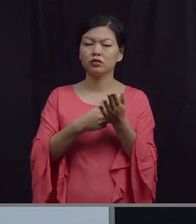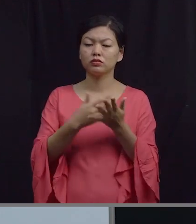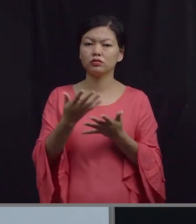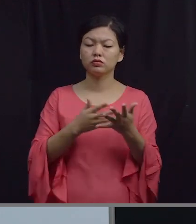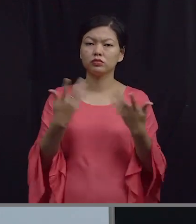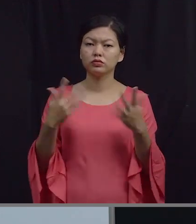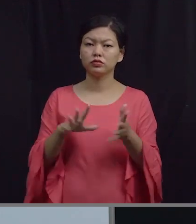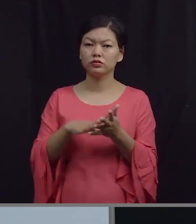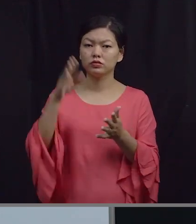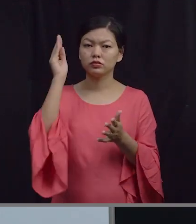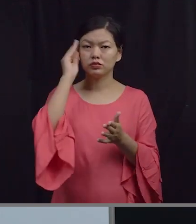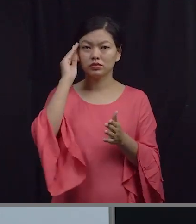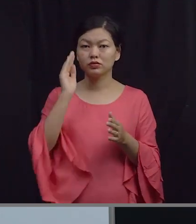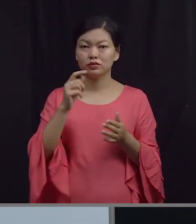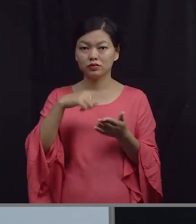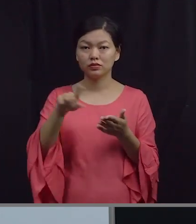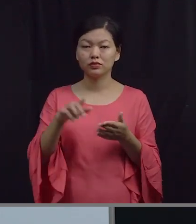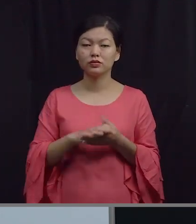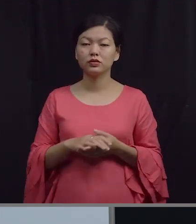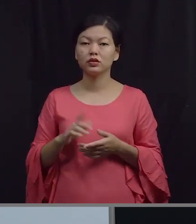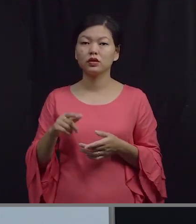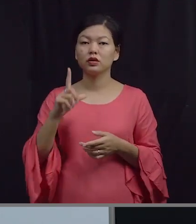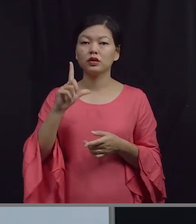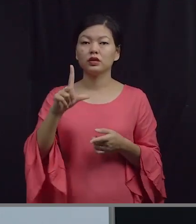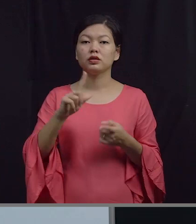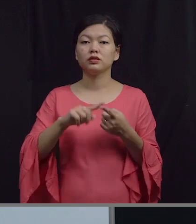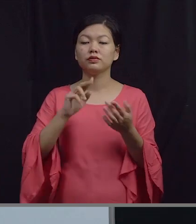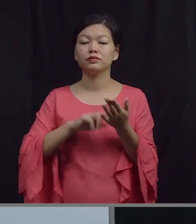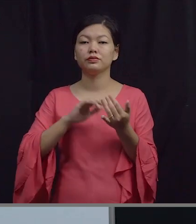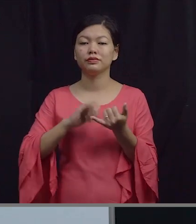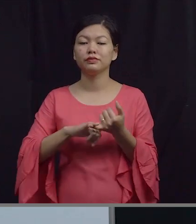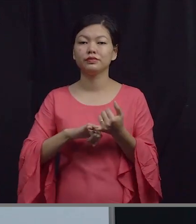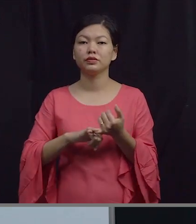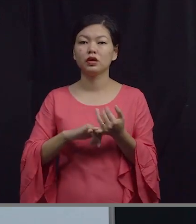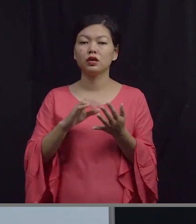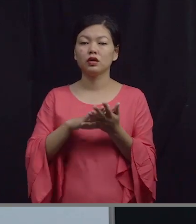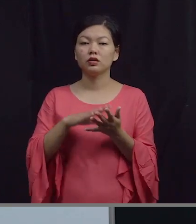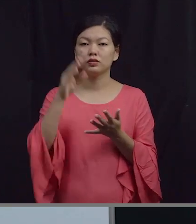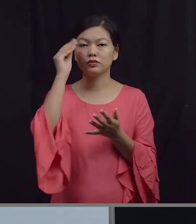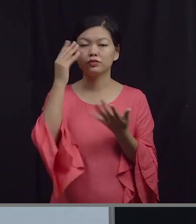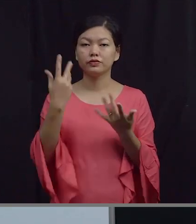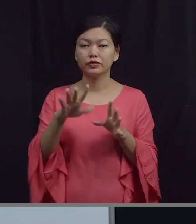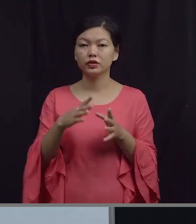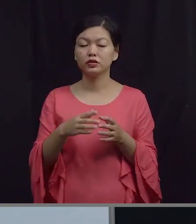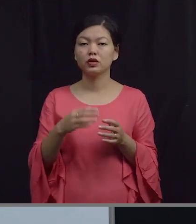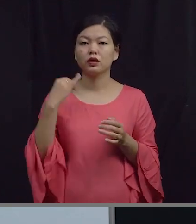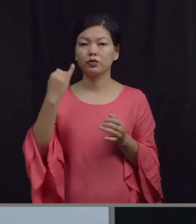maker formula, how to find? From the lens maker formula, we can find the refractive index, we can find the focal length, we can find the radius of curvature, right?